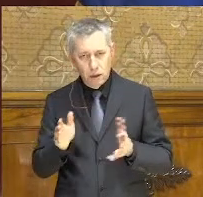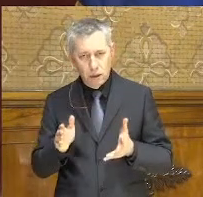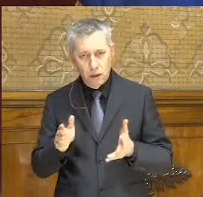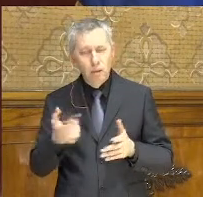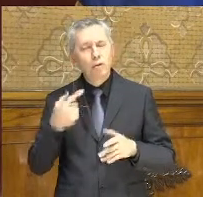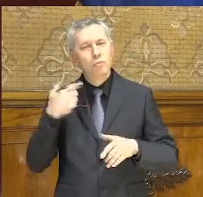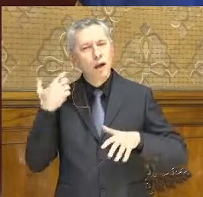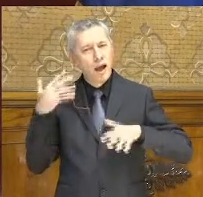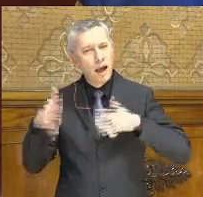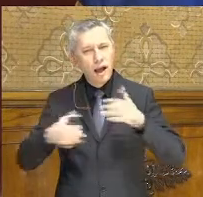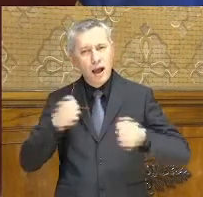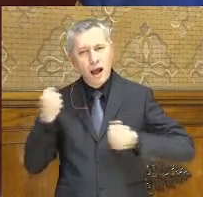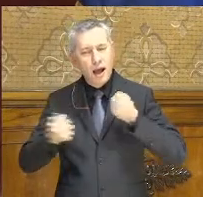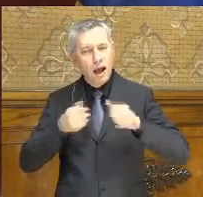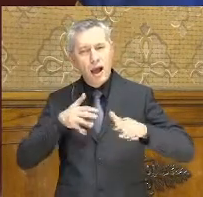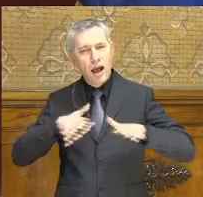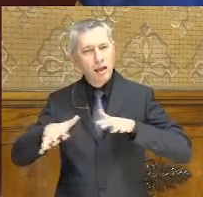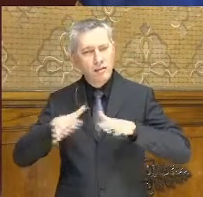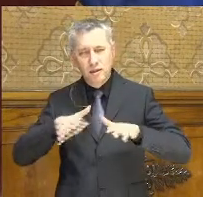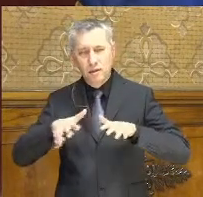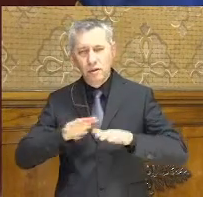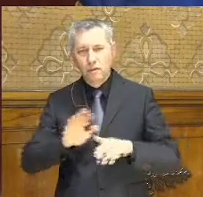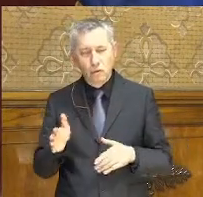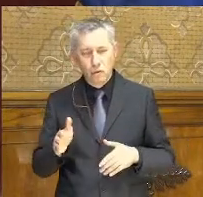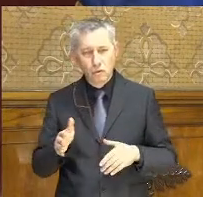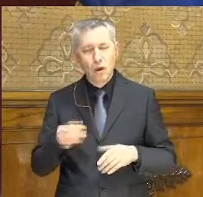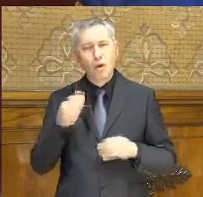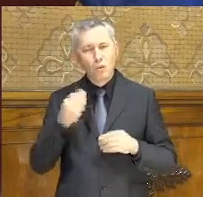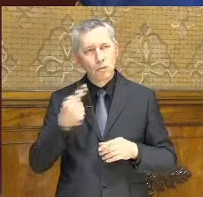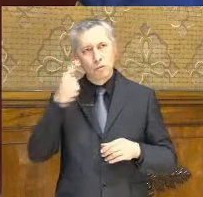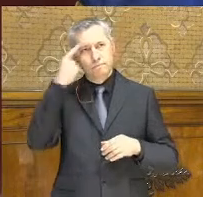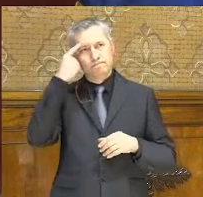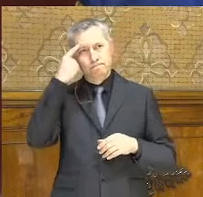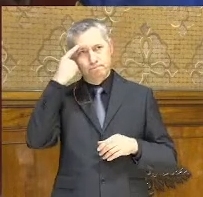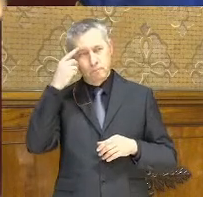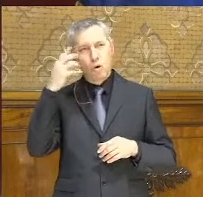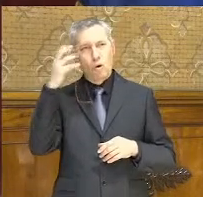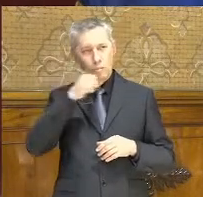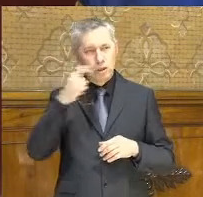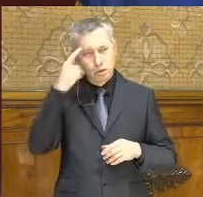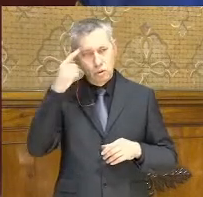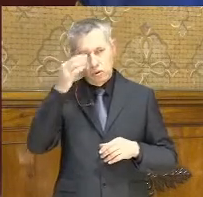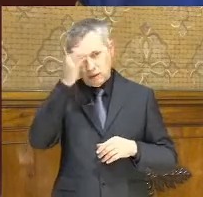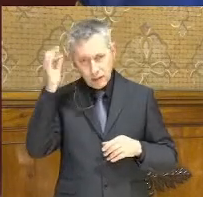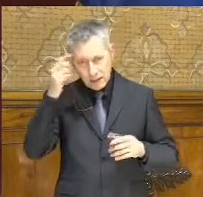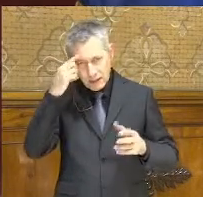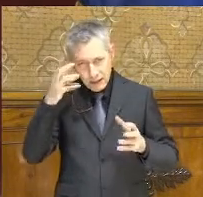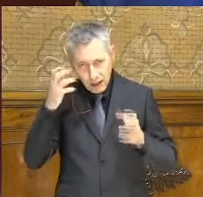that notion of the traumatic, which is the notion of Ukraine